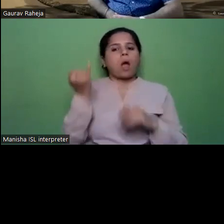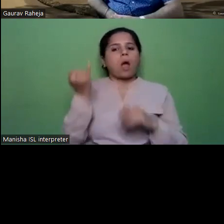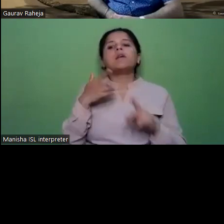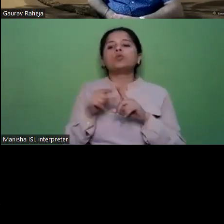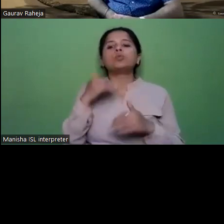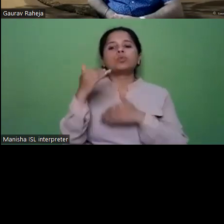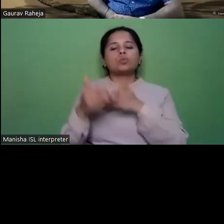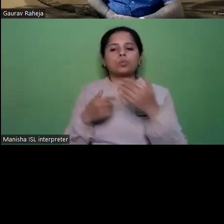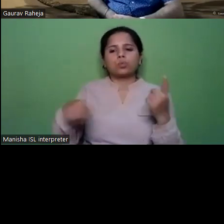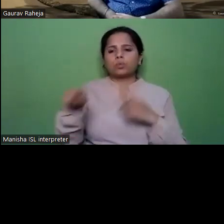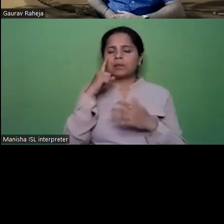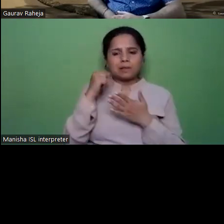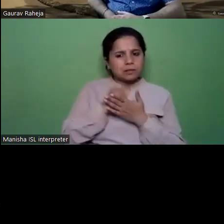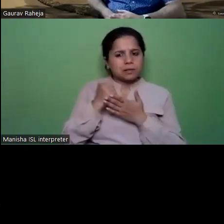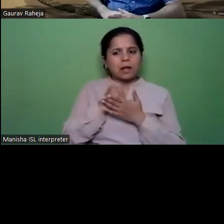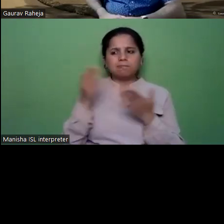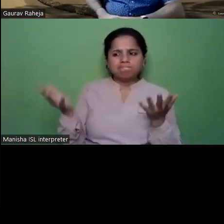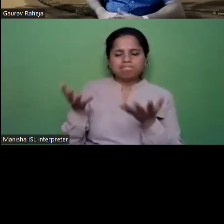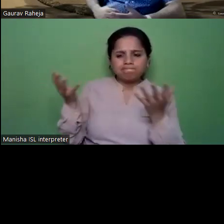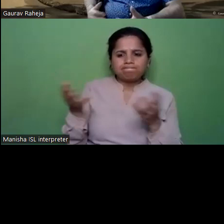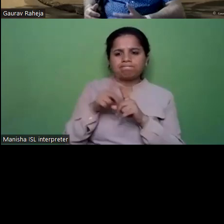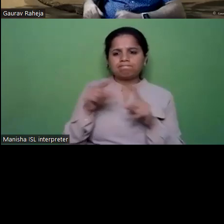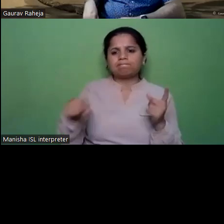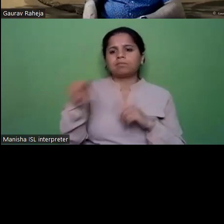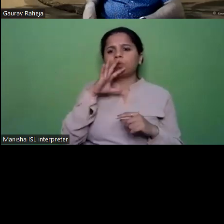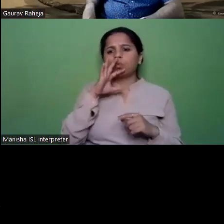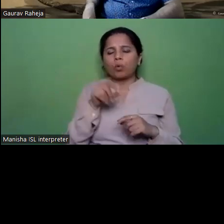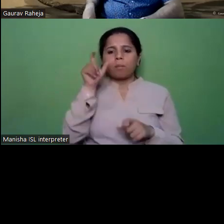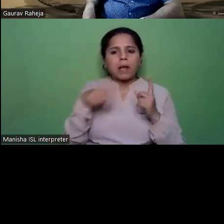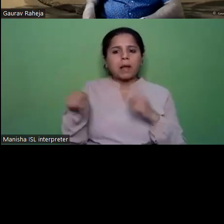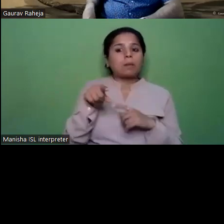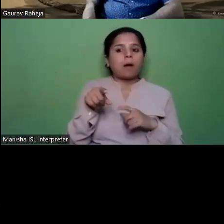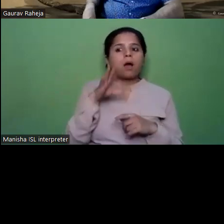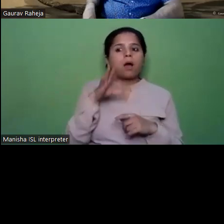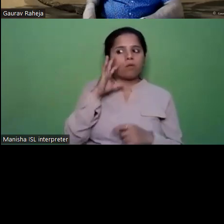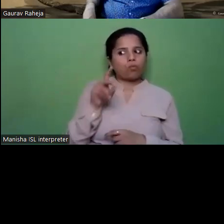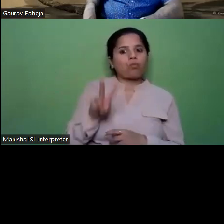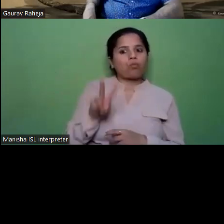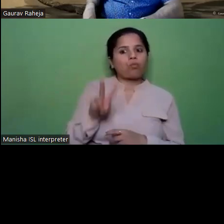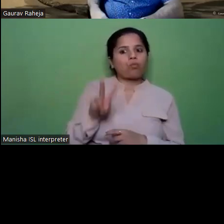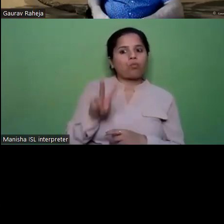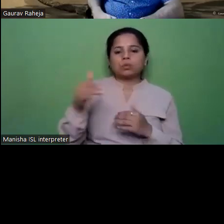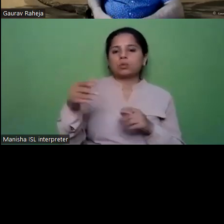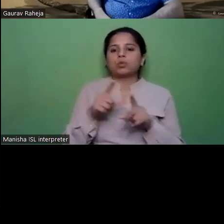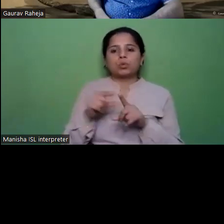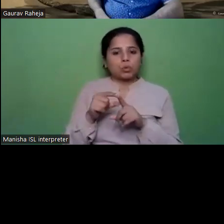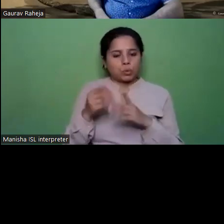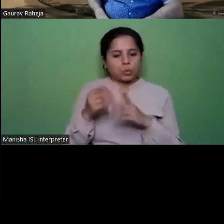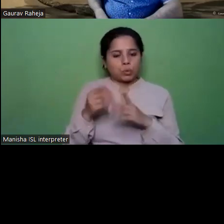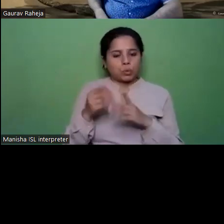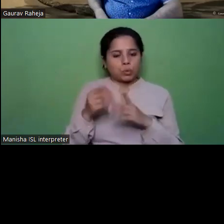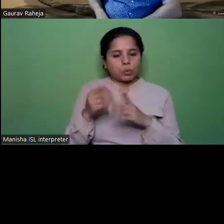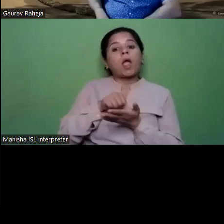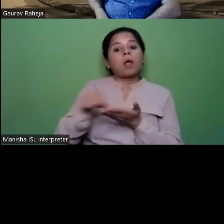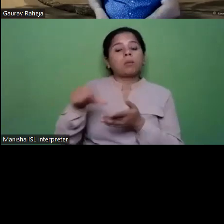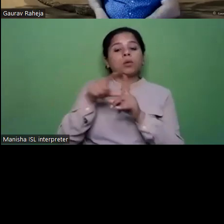and has been trying to push it down the line through people who matter to take it to the level of implementation. So